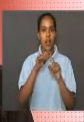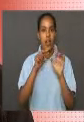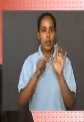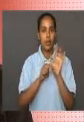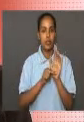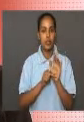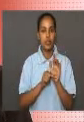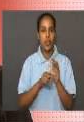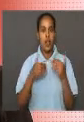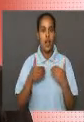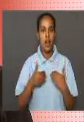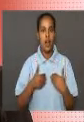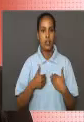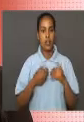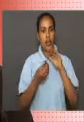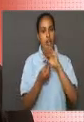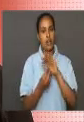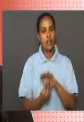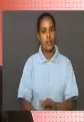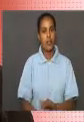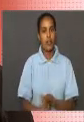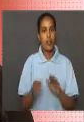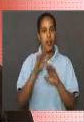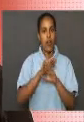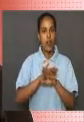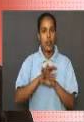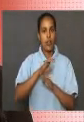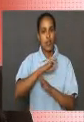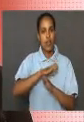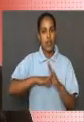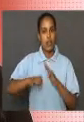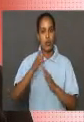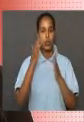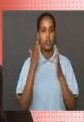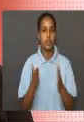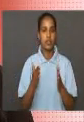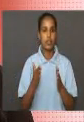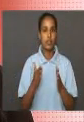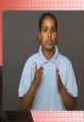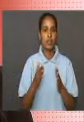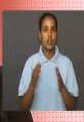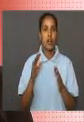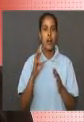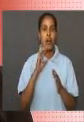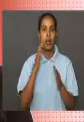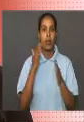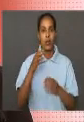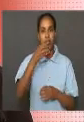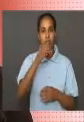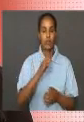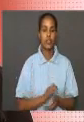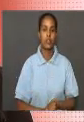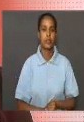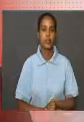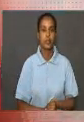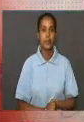ions has an effect on the electrolysis of aqueous